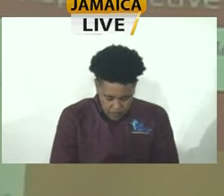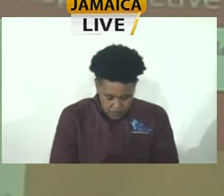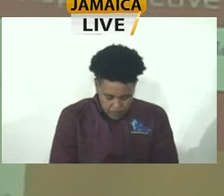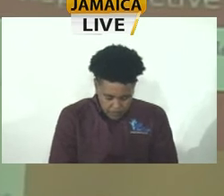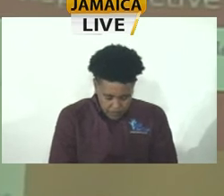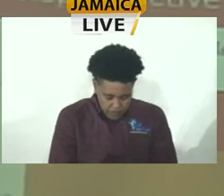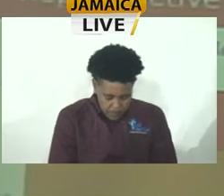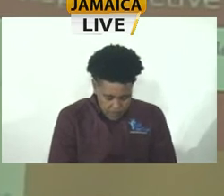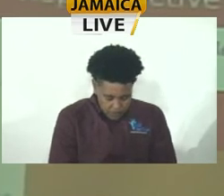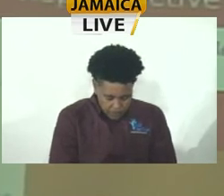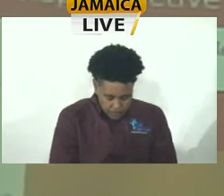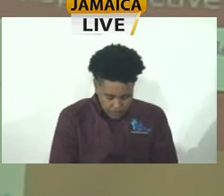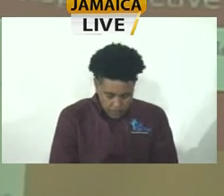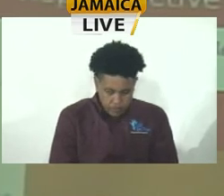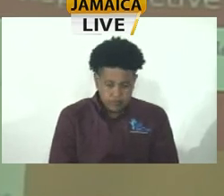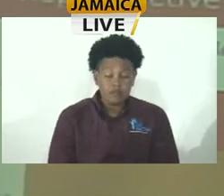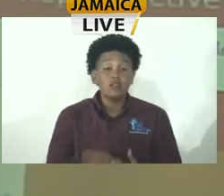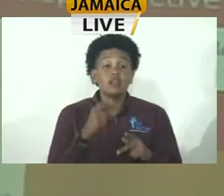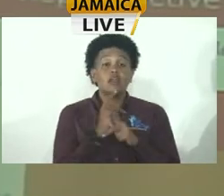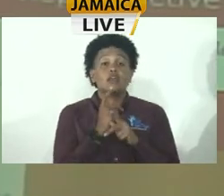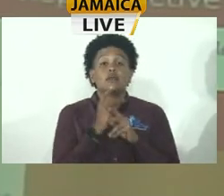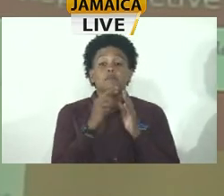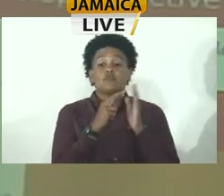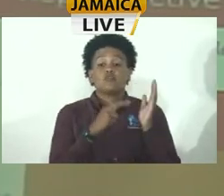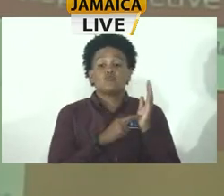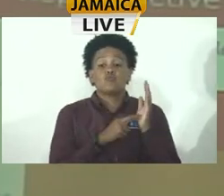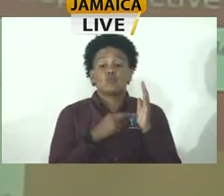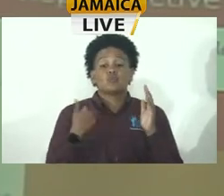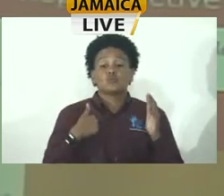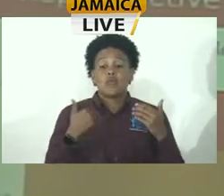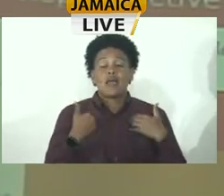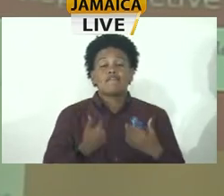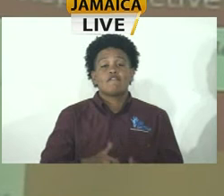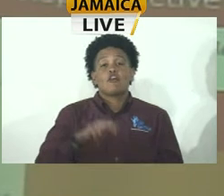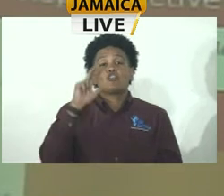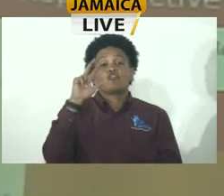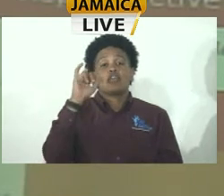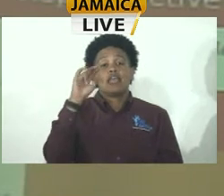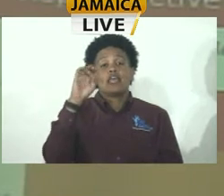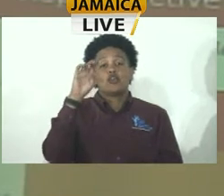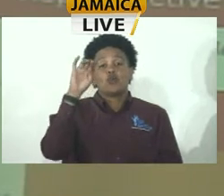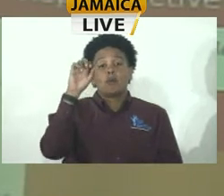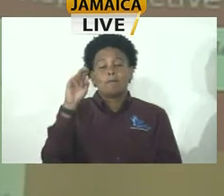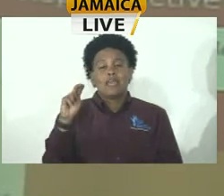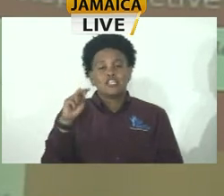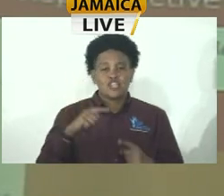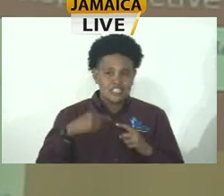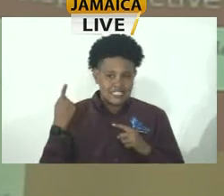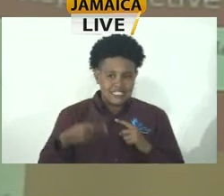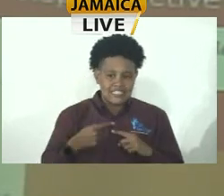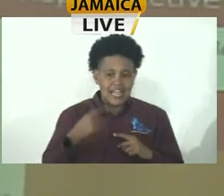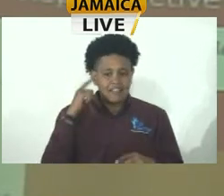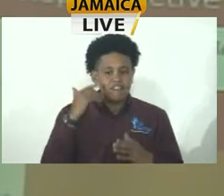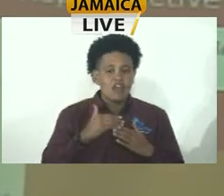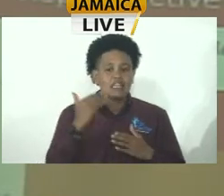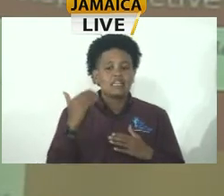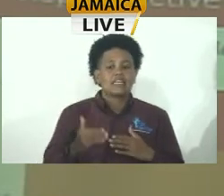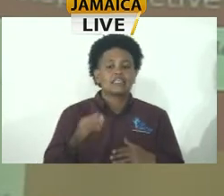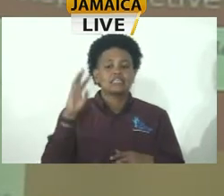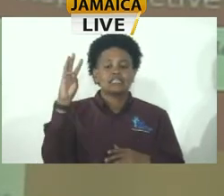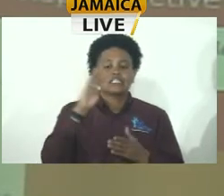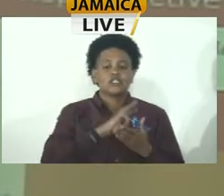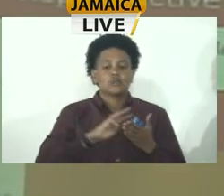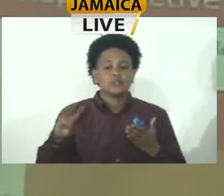have for at least three incubation cycles meaning for at least the next six